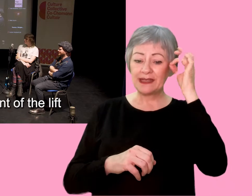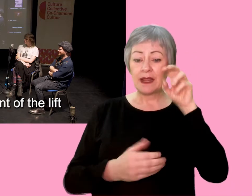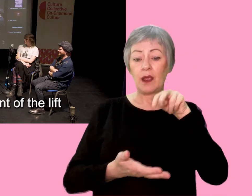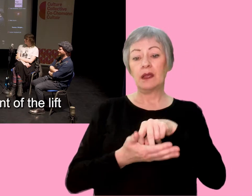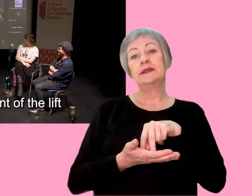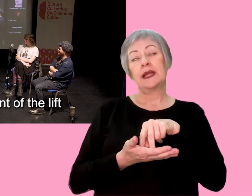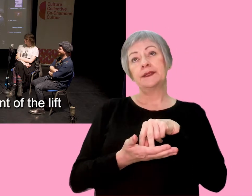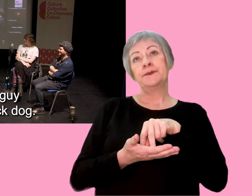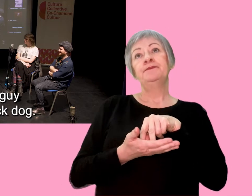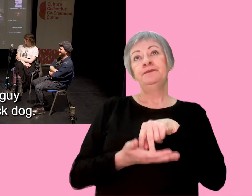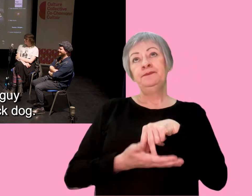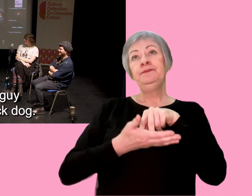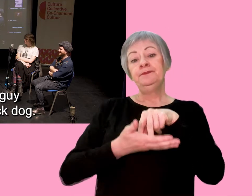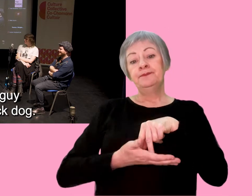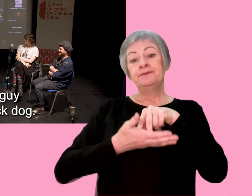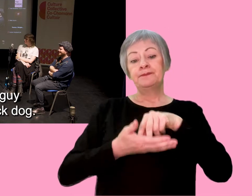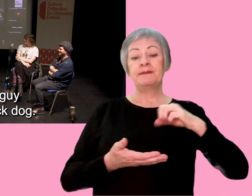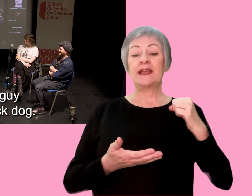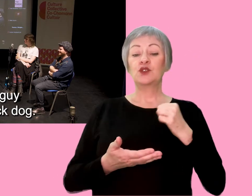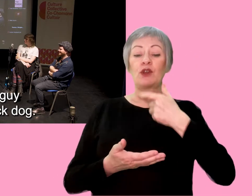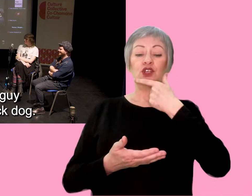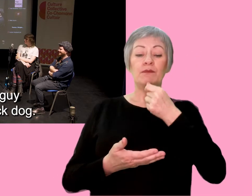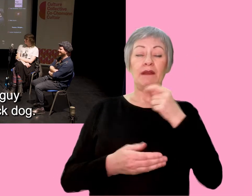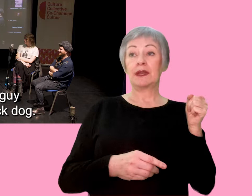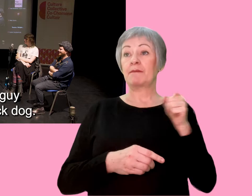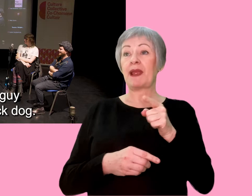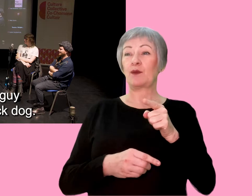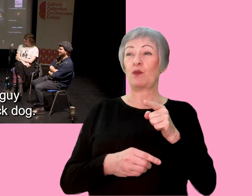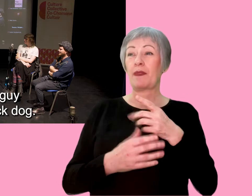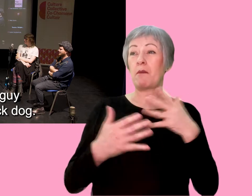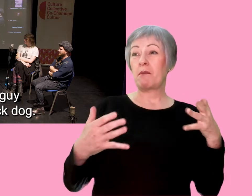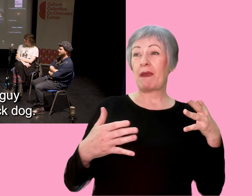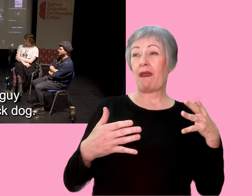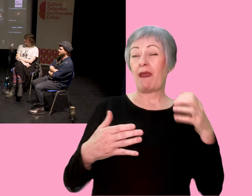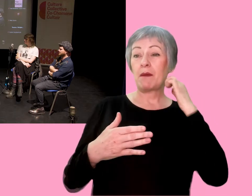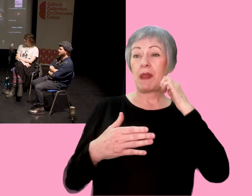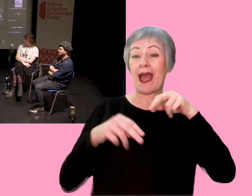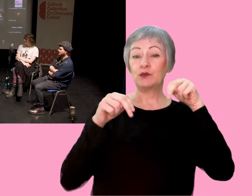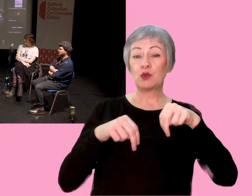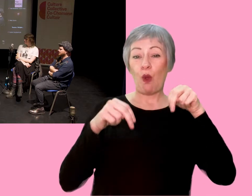standing on the front of the lift, and the Scottish guy came with a big black dog.